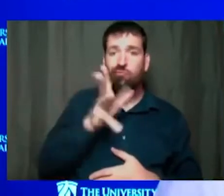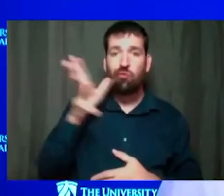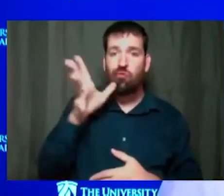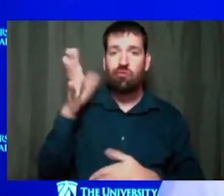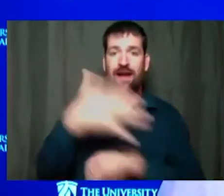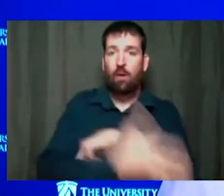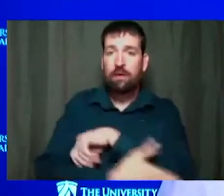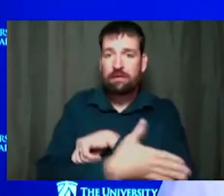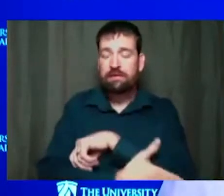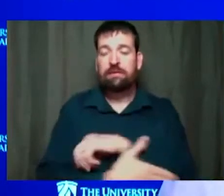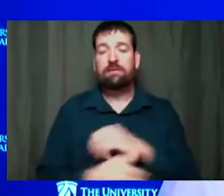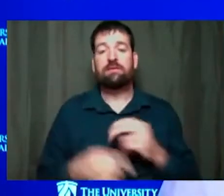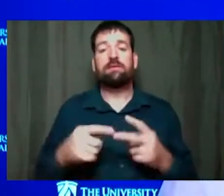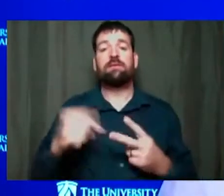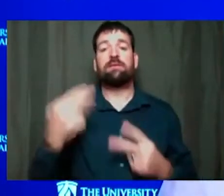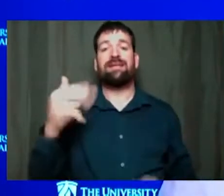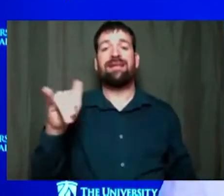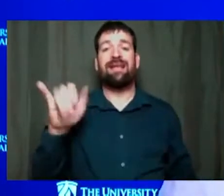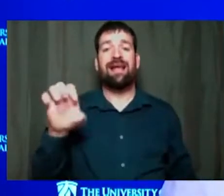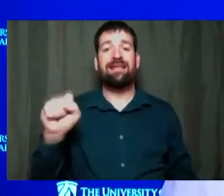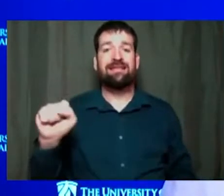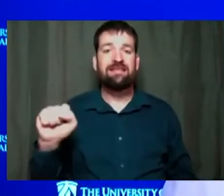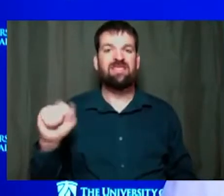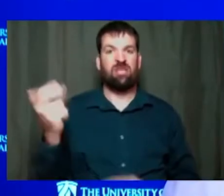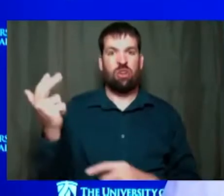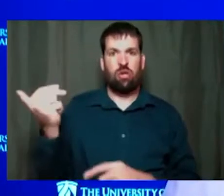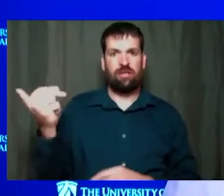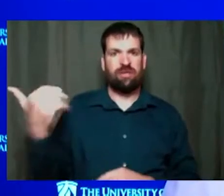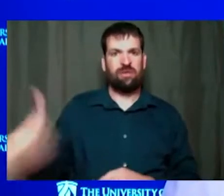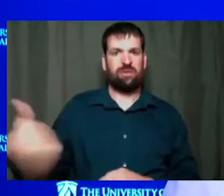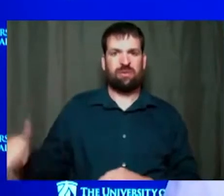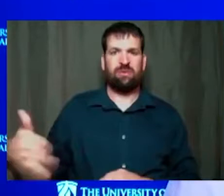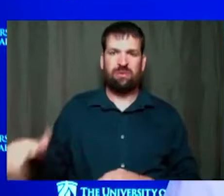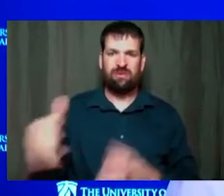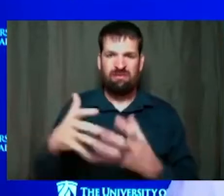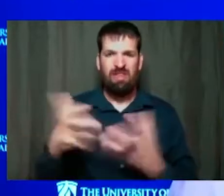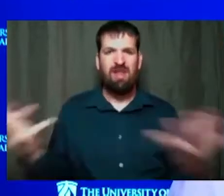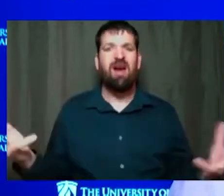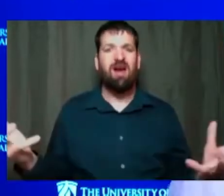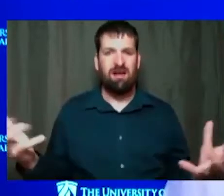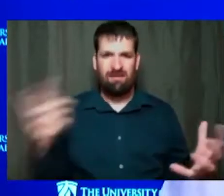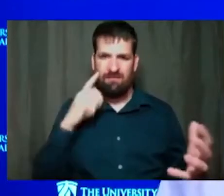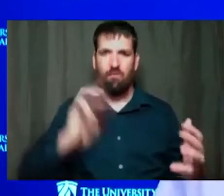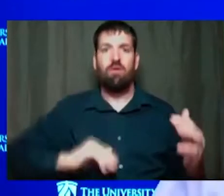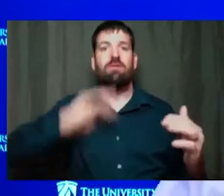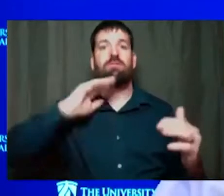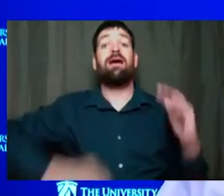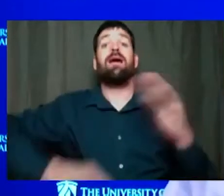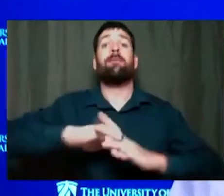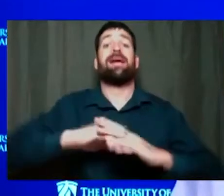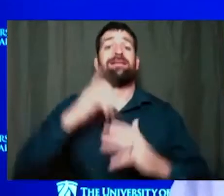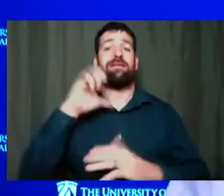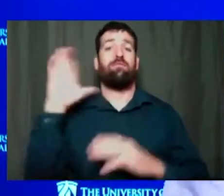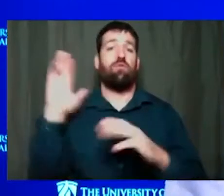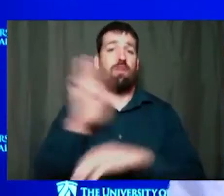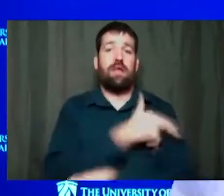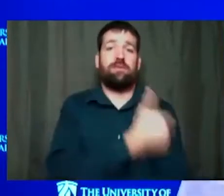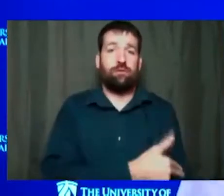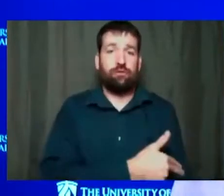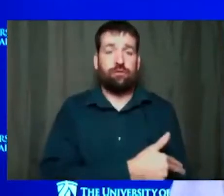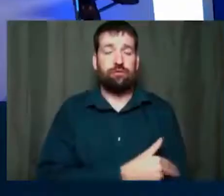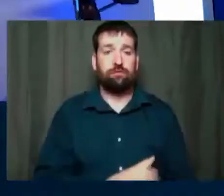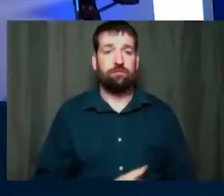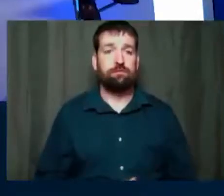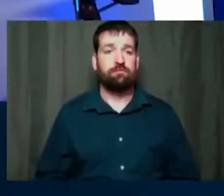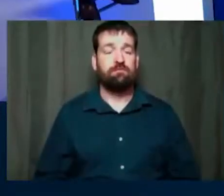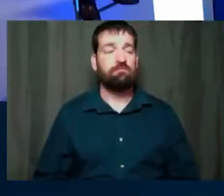and Hays, 13 is a lot for that as far as capacity goes for that hospital. What do you think of those numbers? They're just,